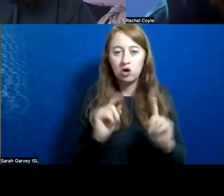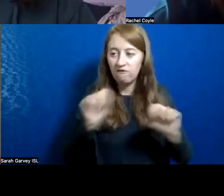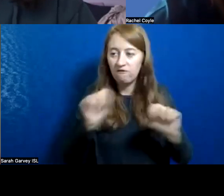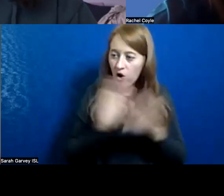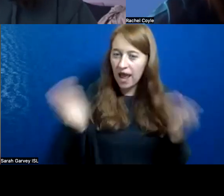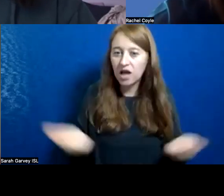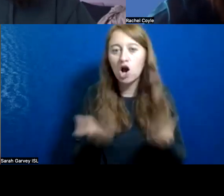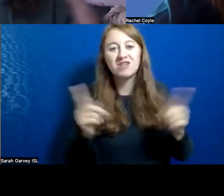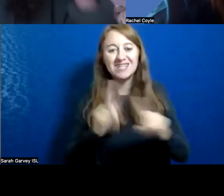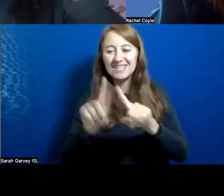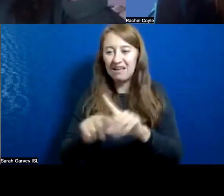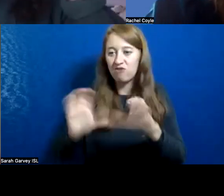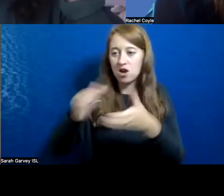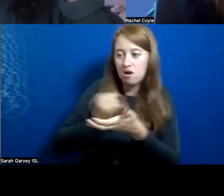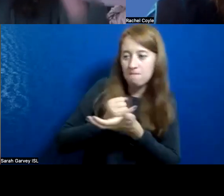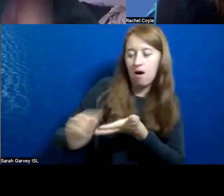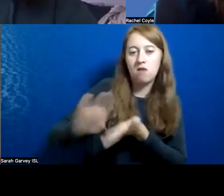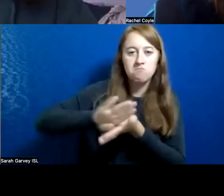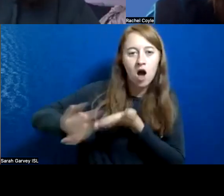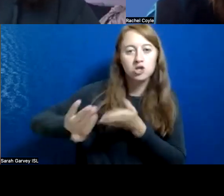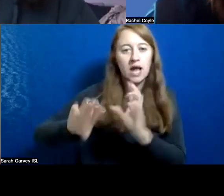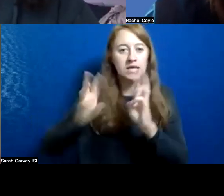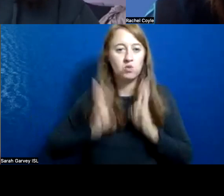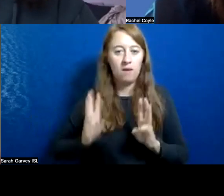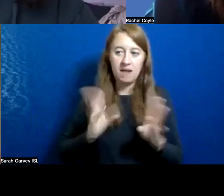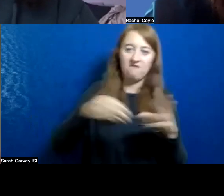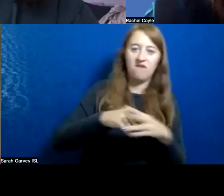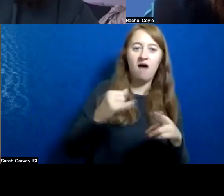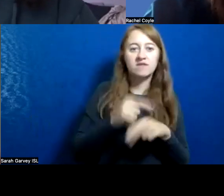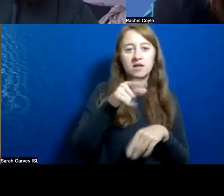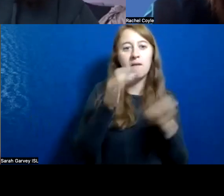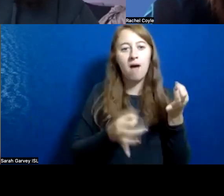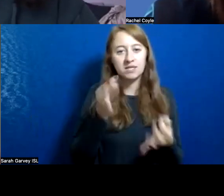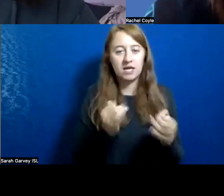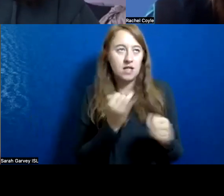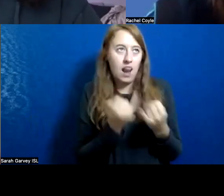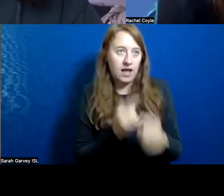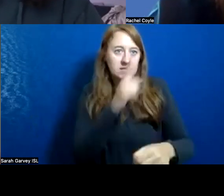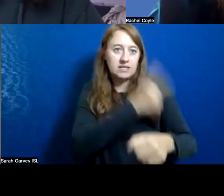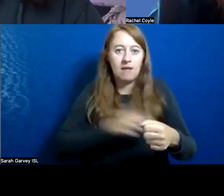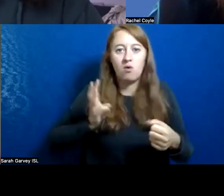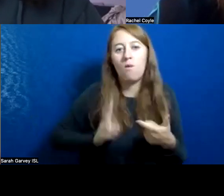other marginalized women to participate in decision making? Aoife, I might just start with you.